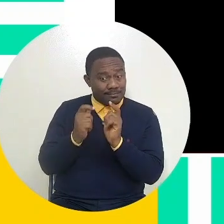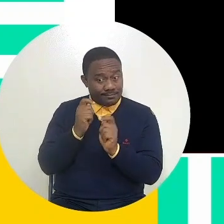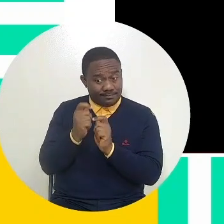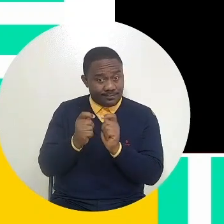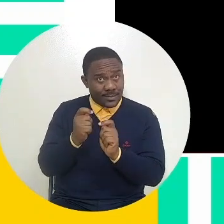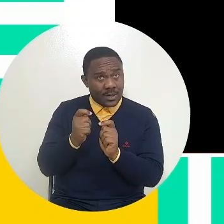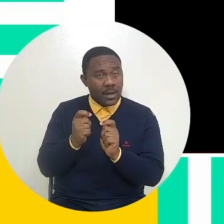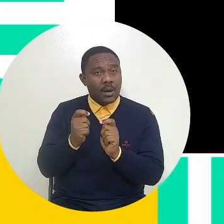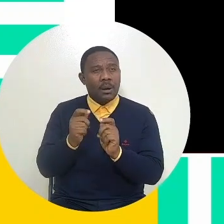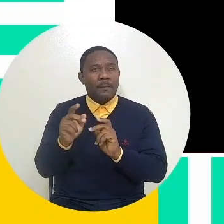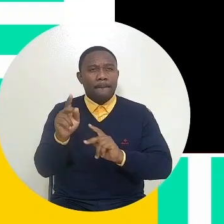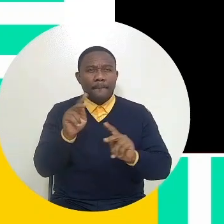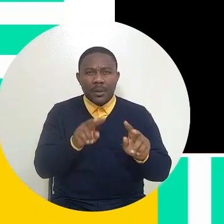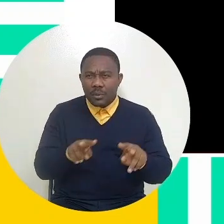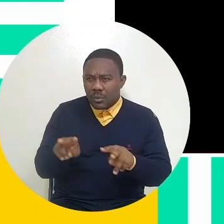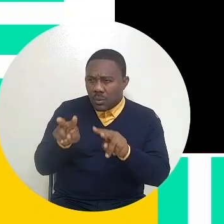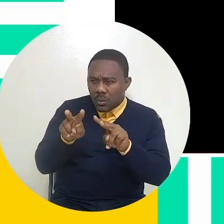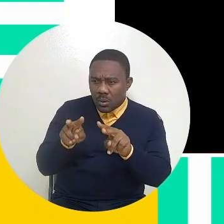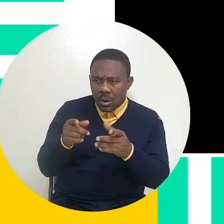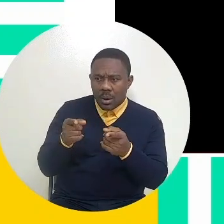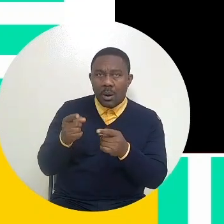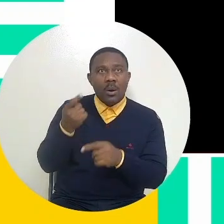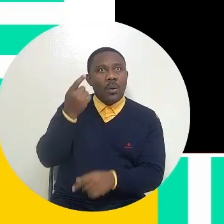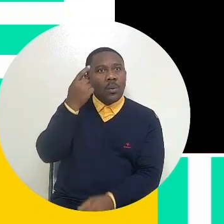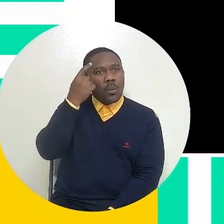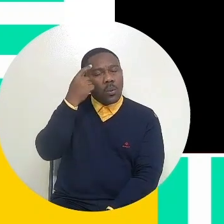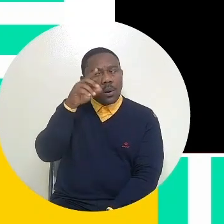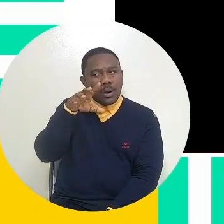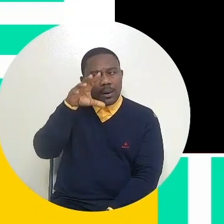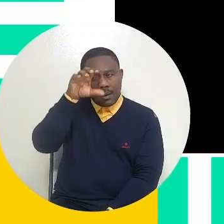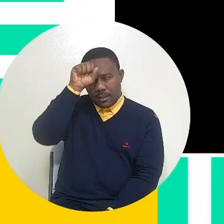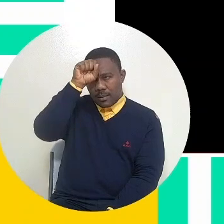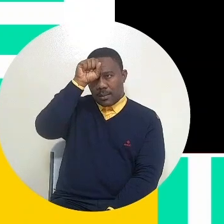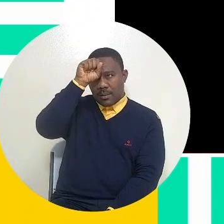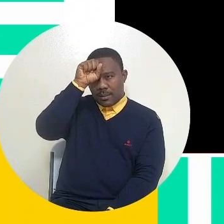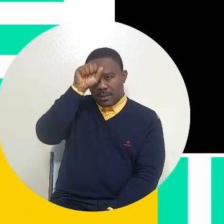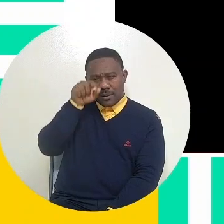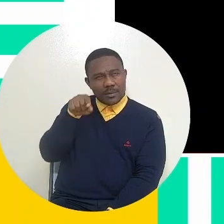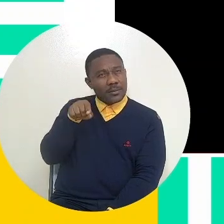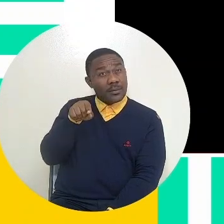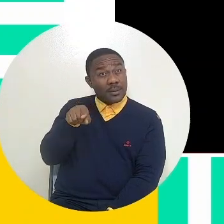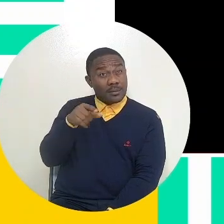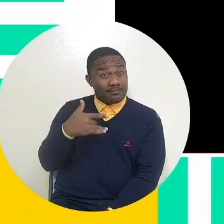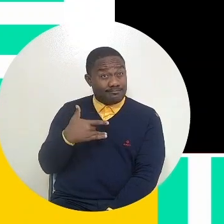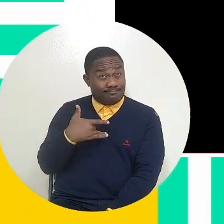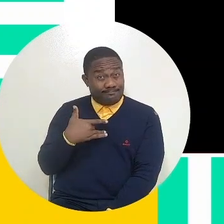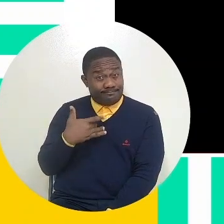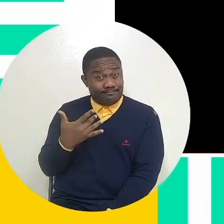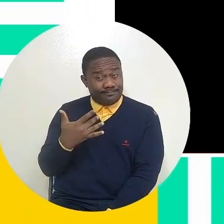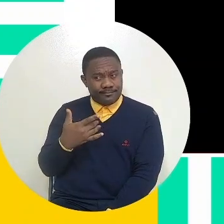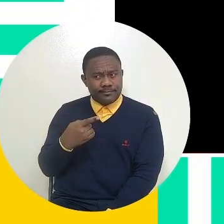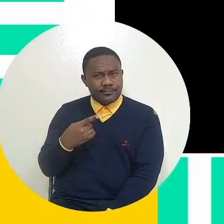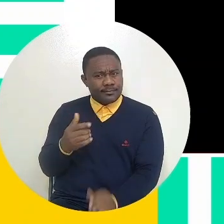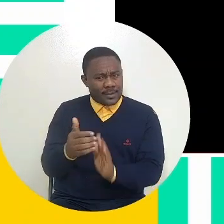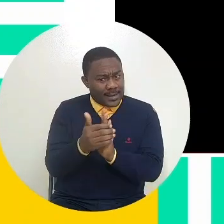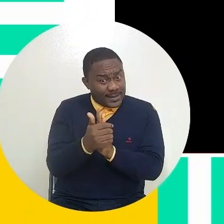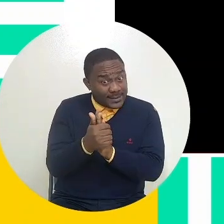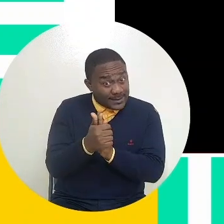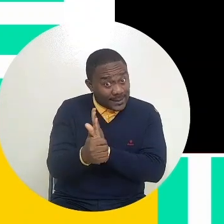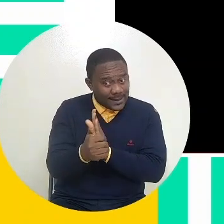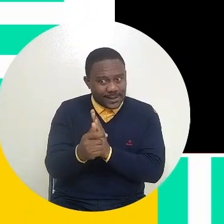that create an impression, a perception, and a reputation in the mind of others. The combination of one's skills and talent to produce